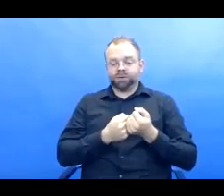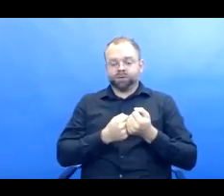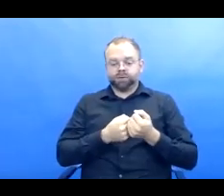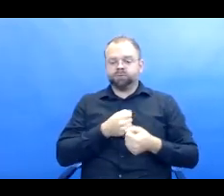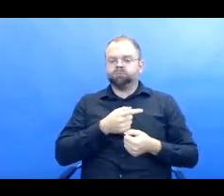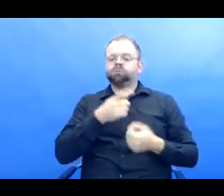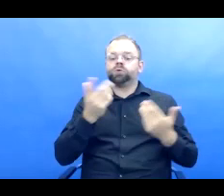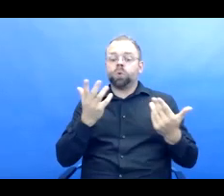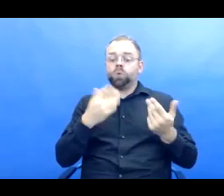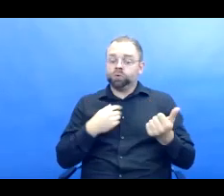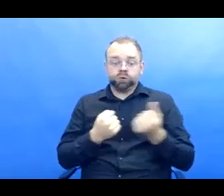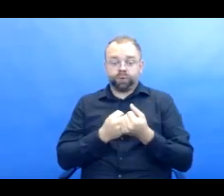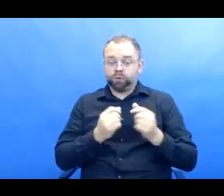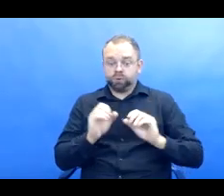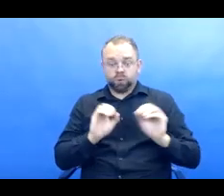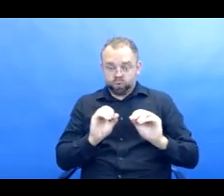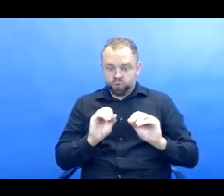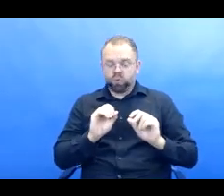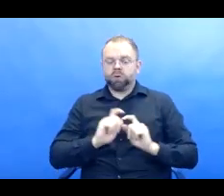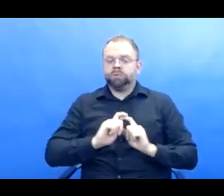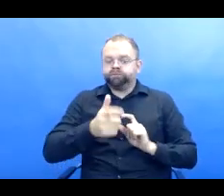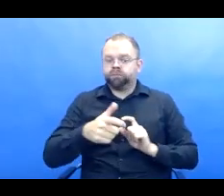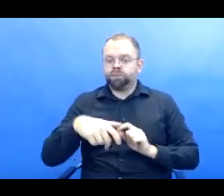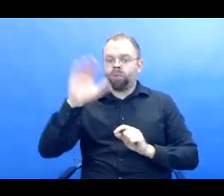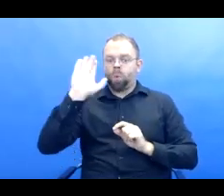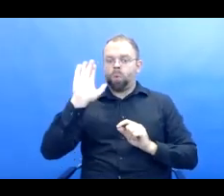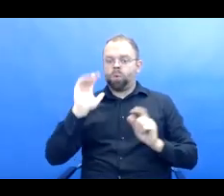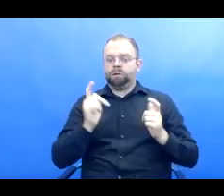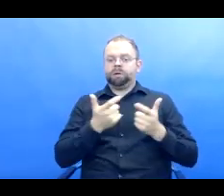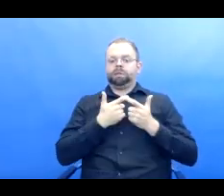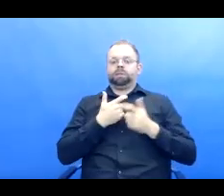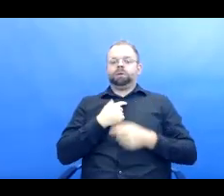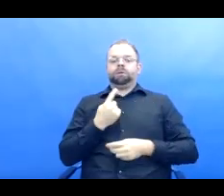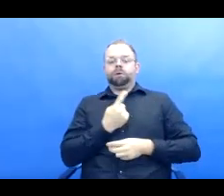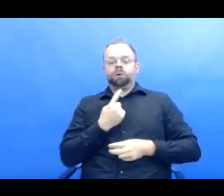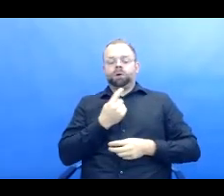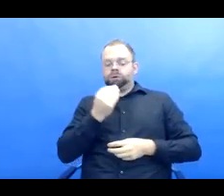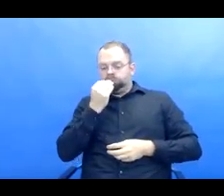on starvation and death of persons with disabilities. Next slide, please.